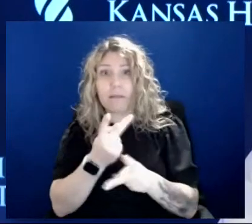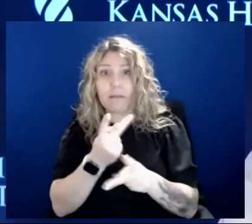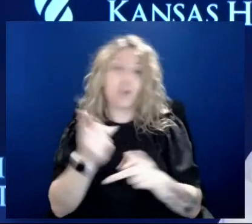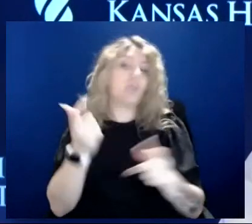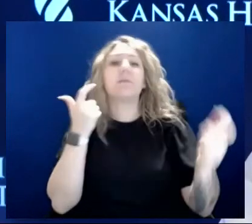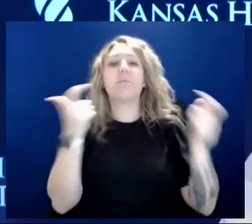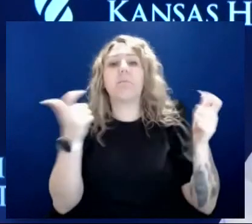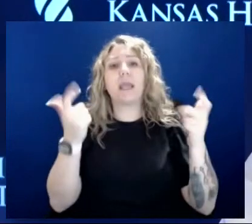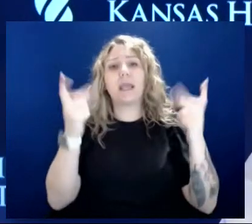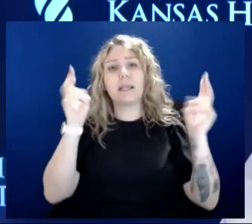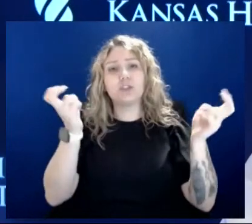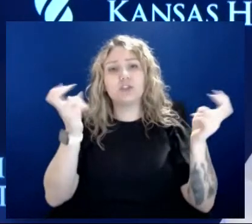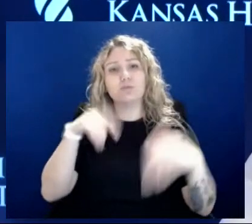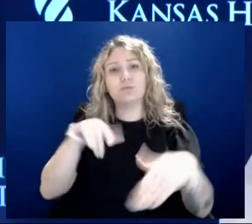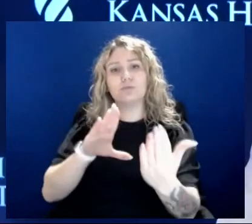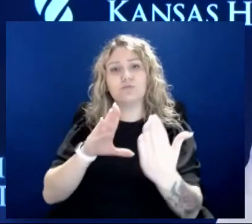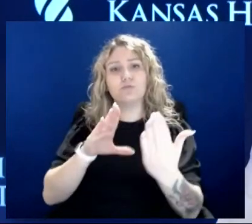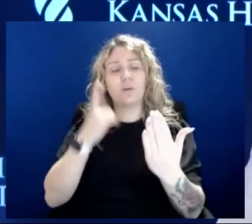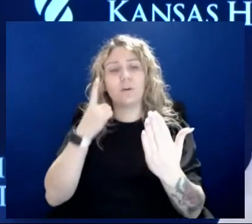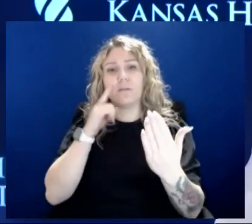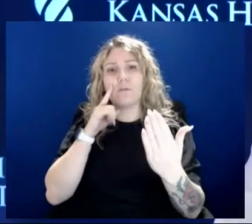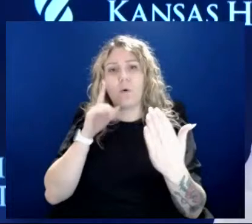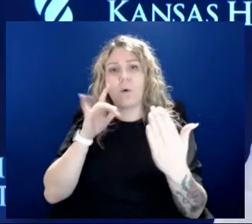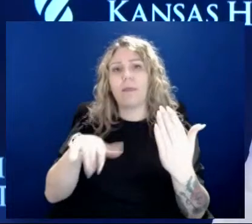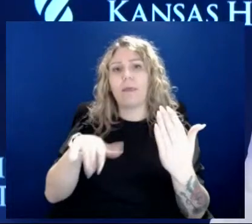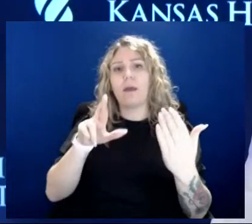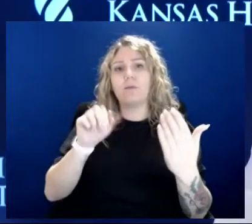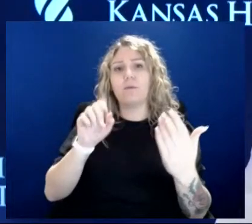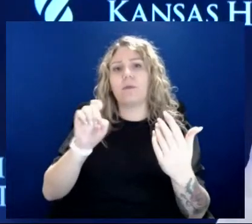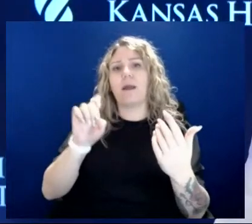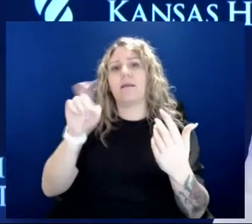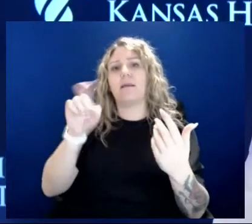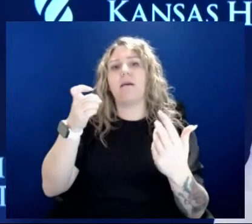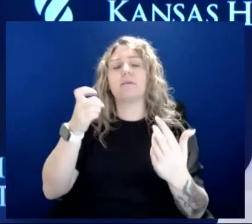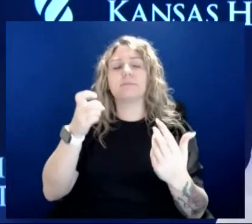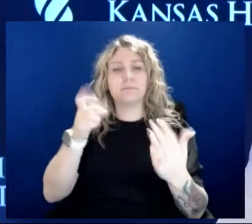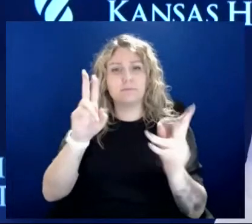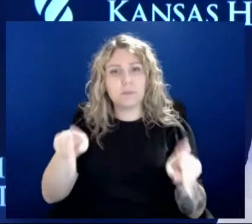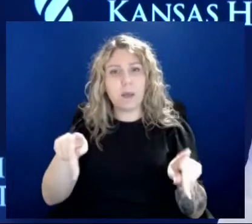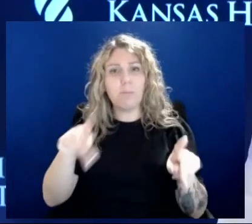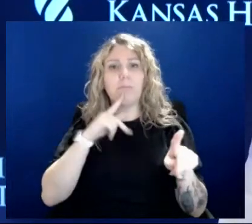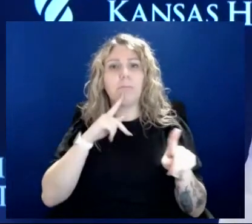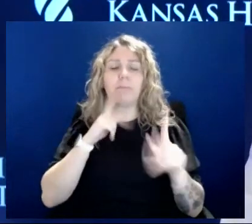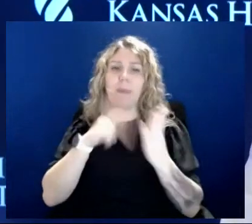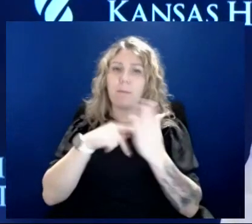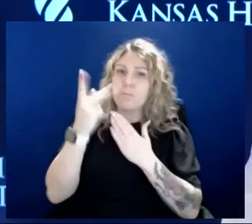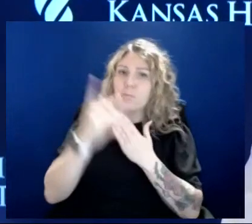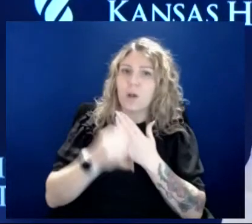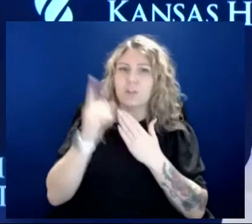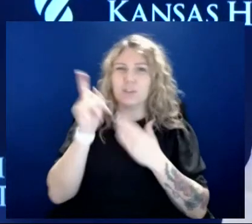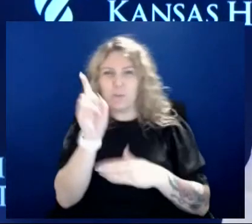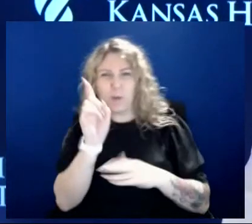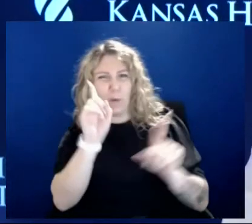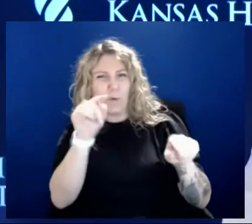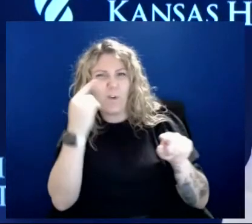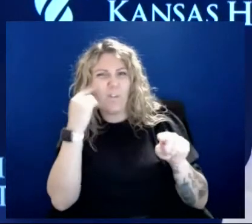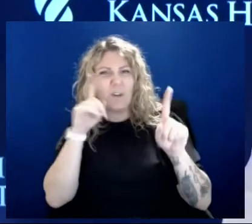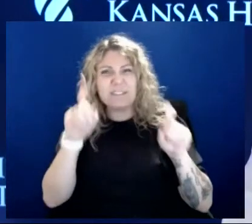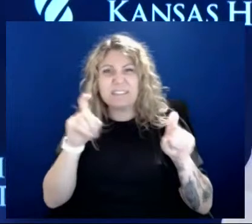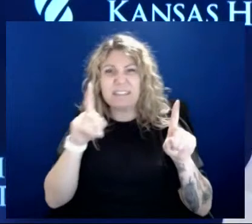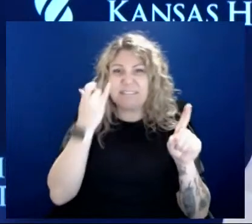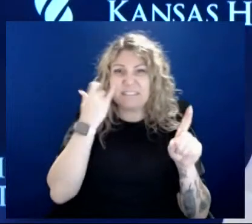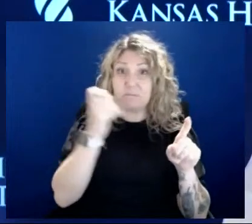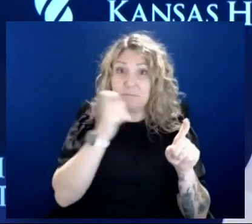in the RADx Up project. If you don't have a regular provider that you trust, where do you go for your testing or your